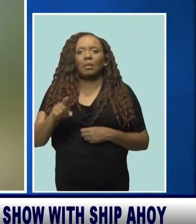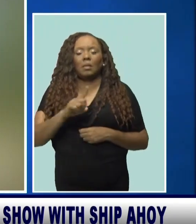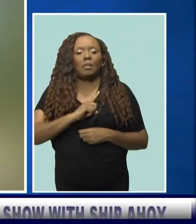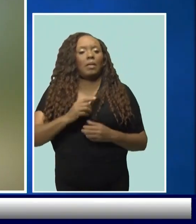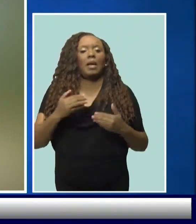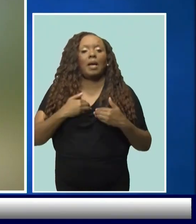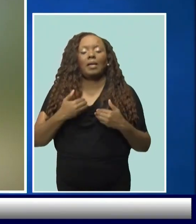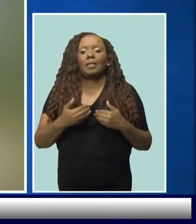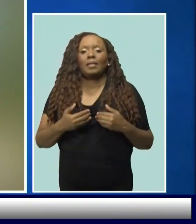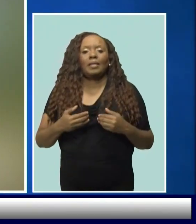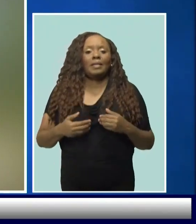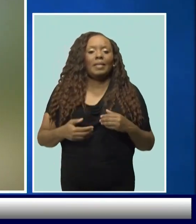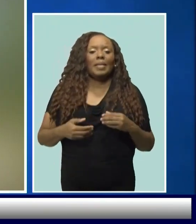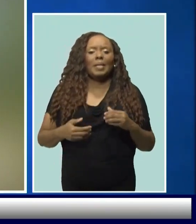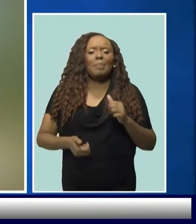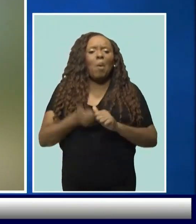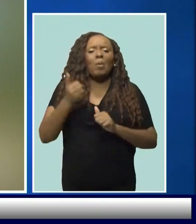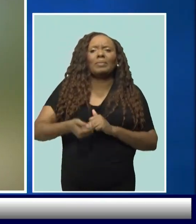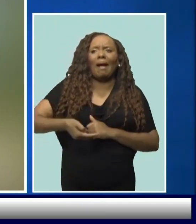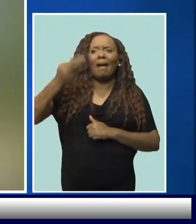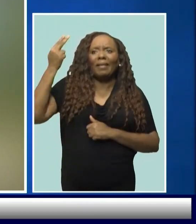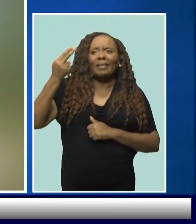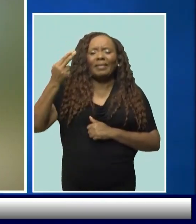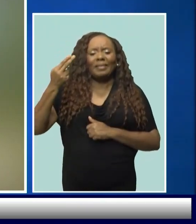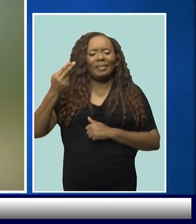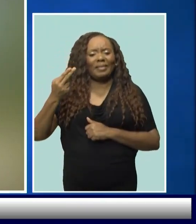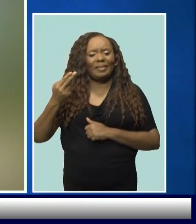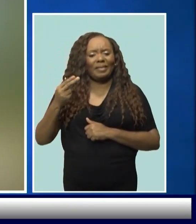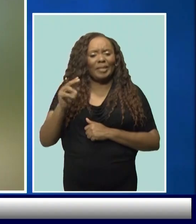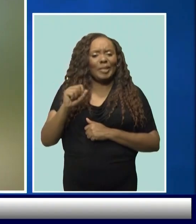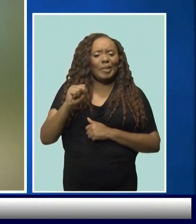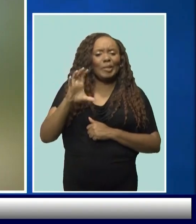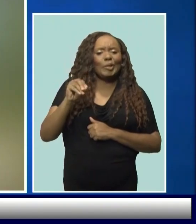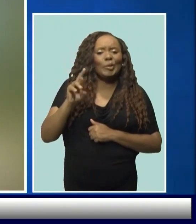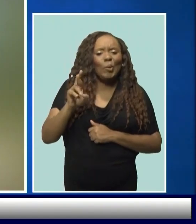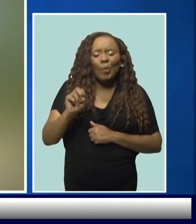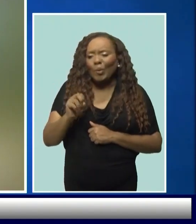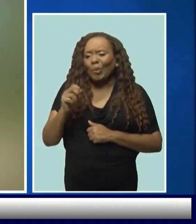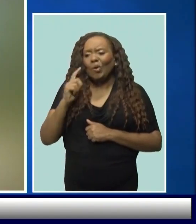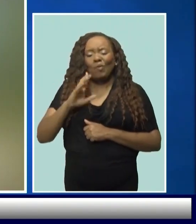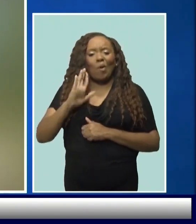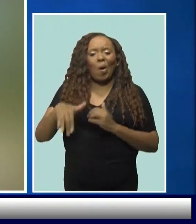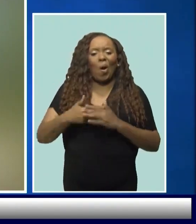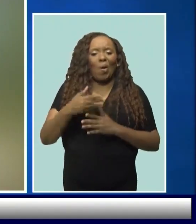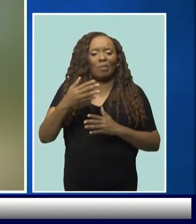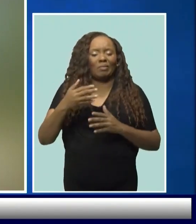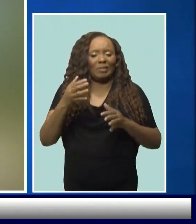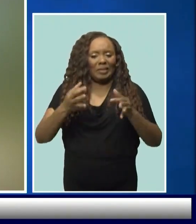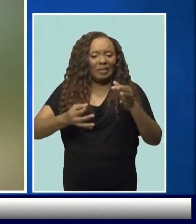score of excellence in all 3 judging criteria. The team is beyond